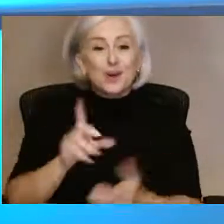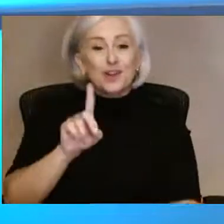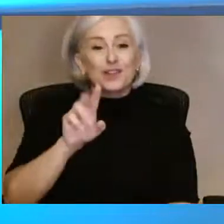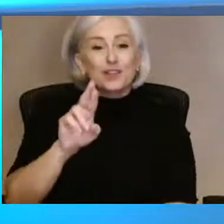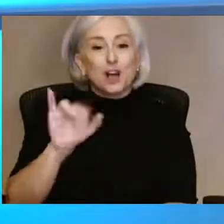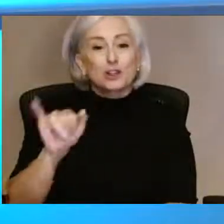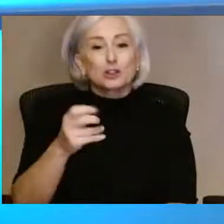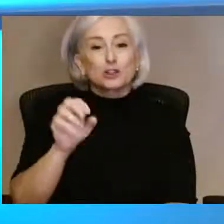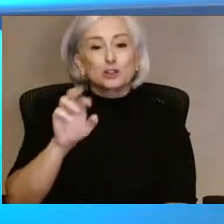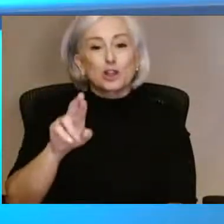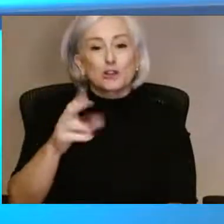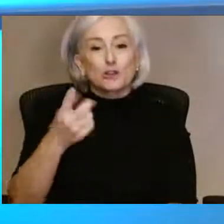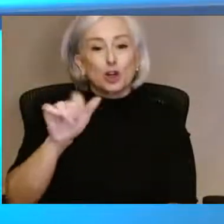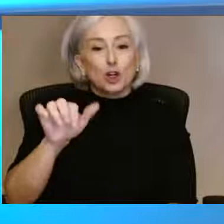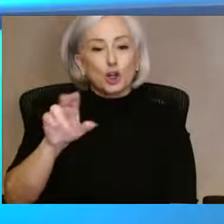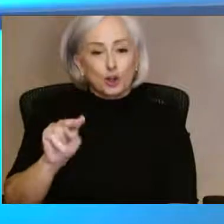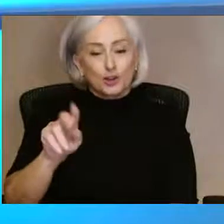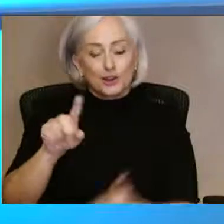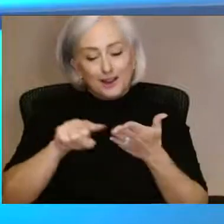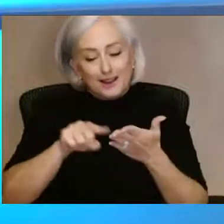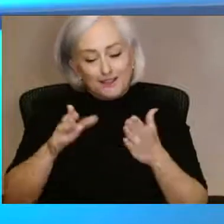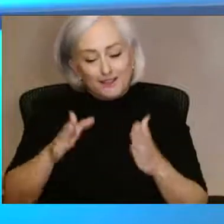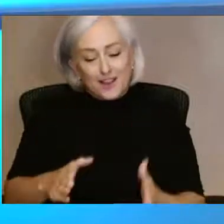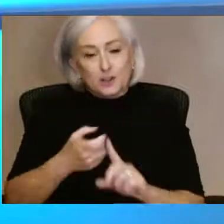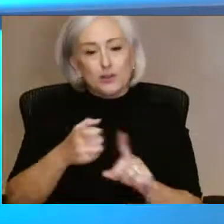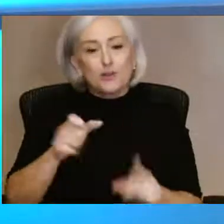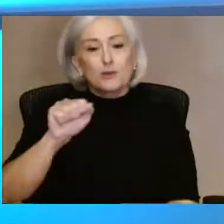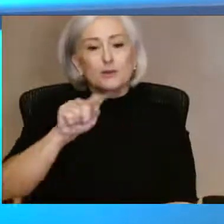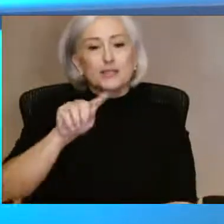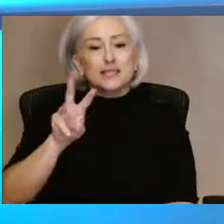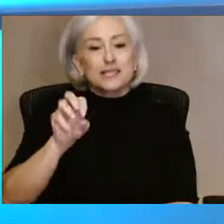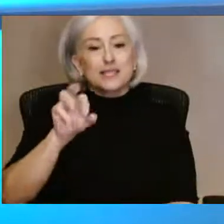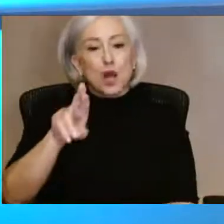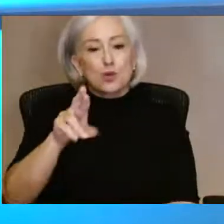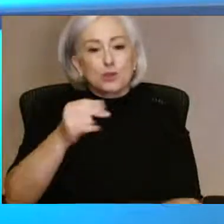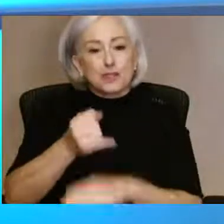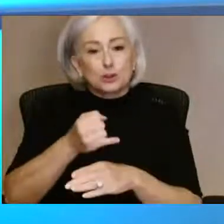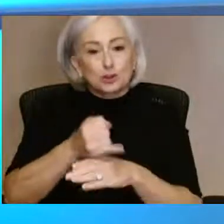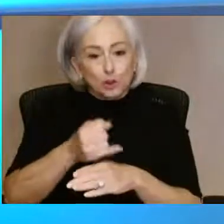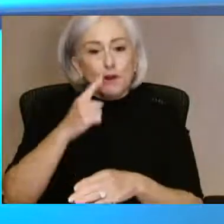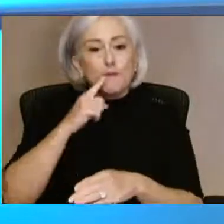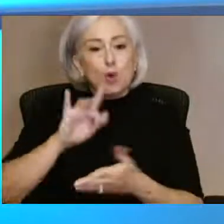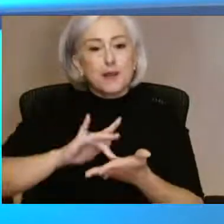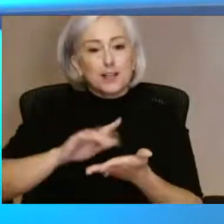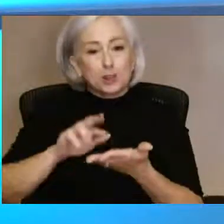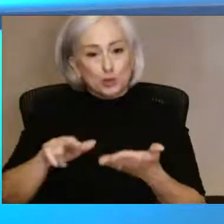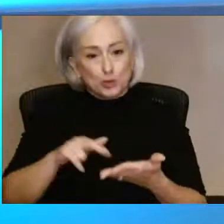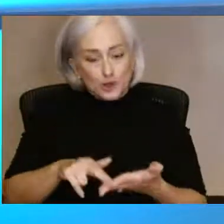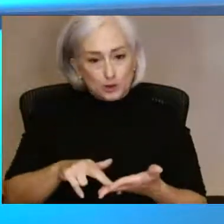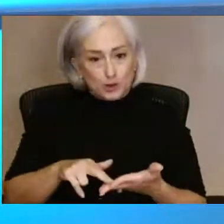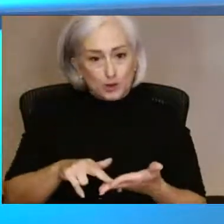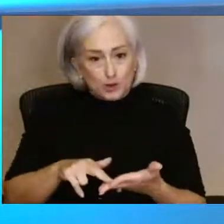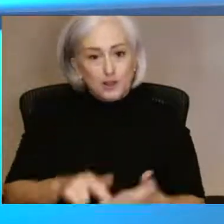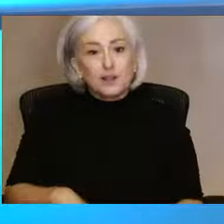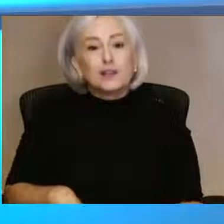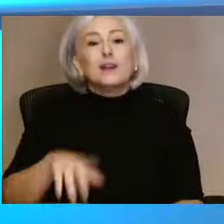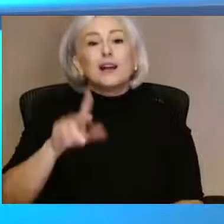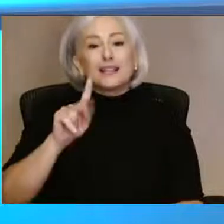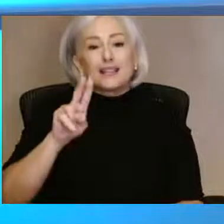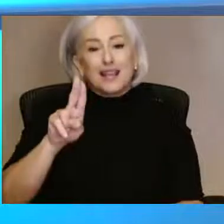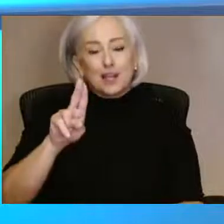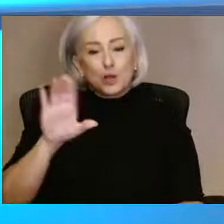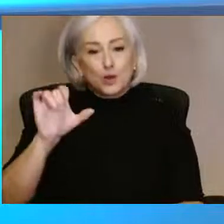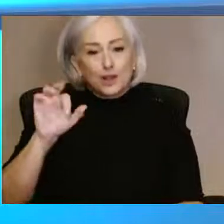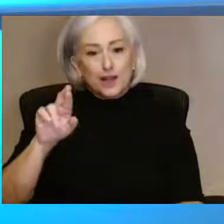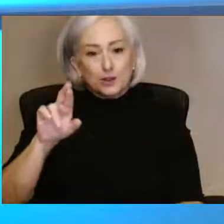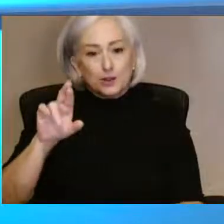investigator at the Stowers Institute for Medical Research and an investigator in the University of Kansas Cancer Center, and Mary